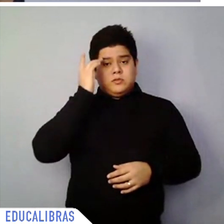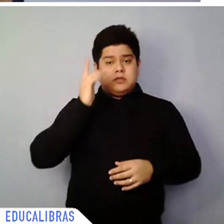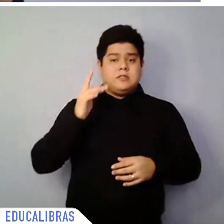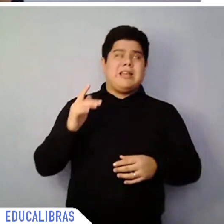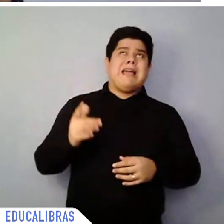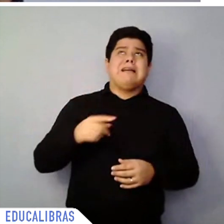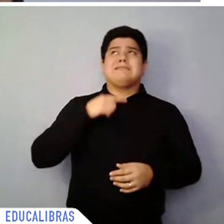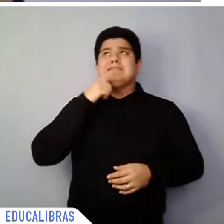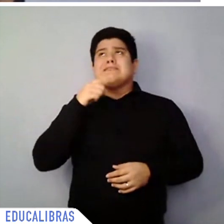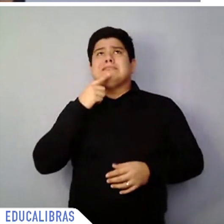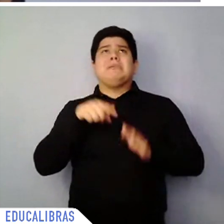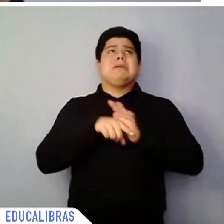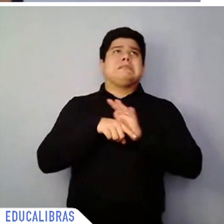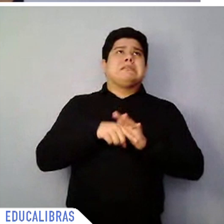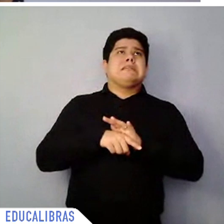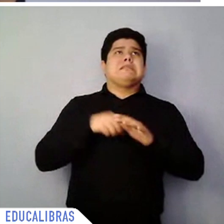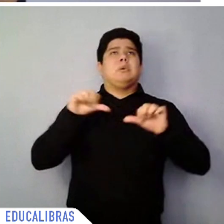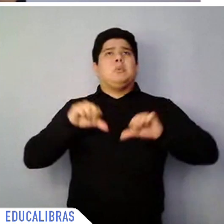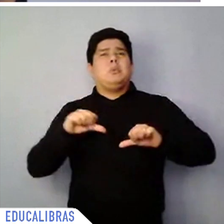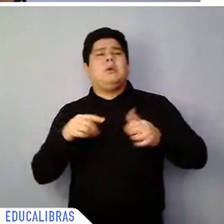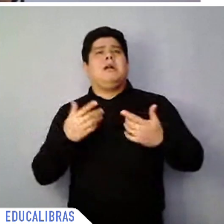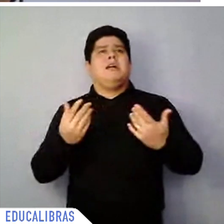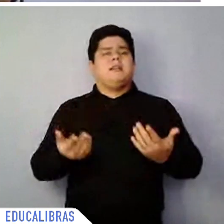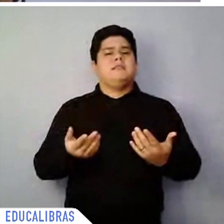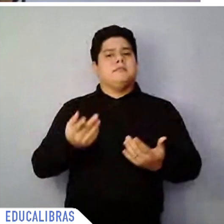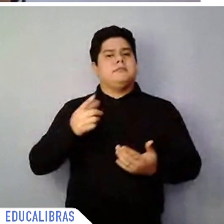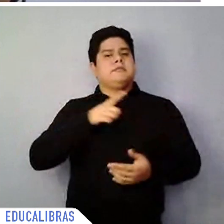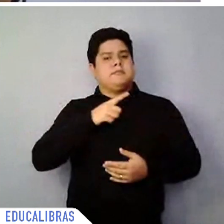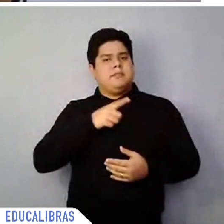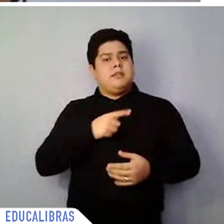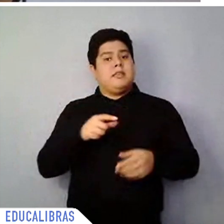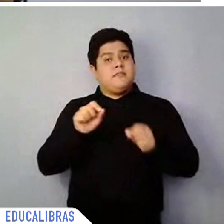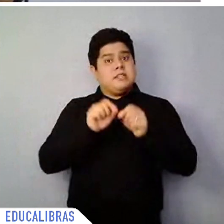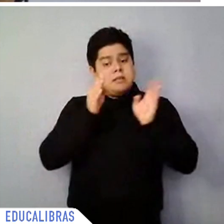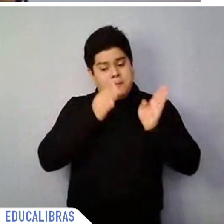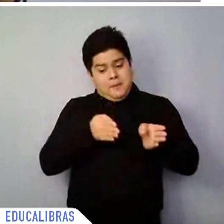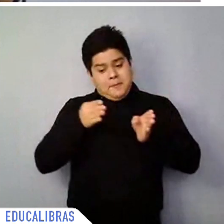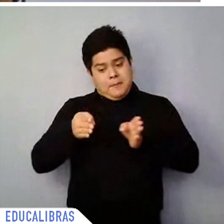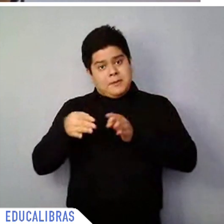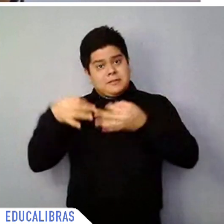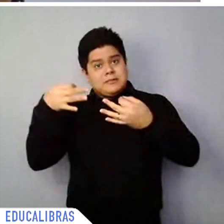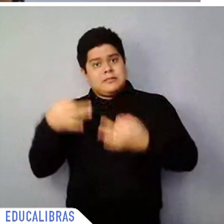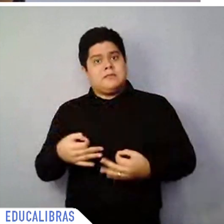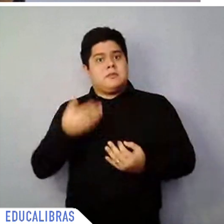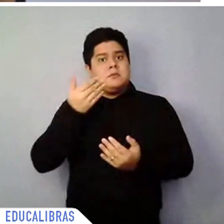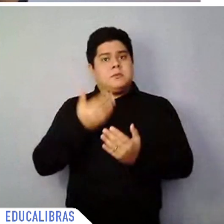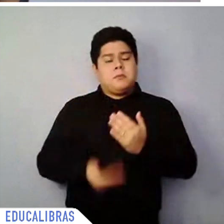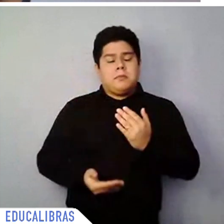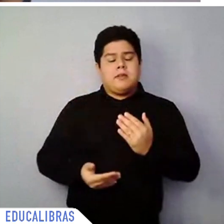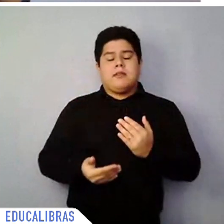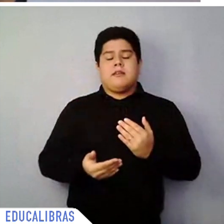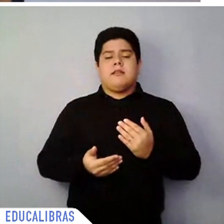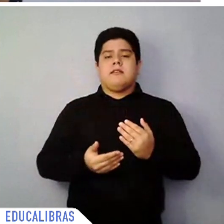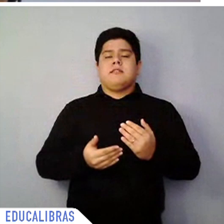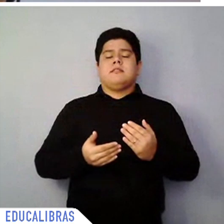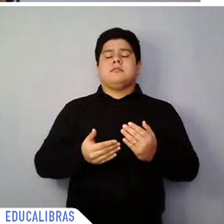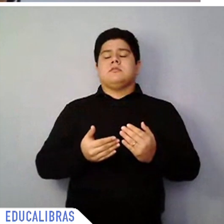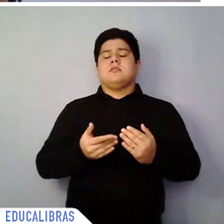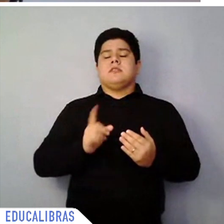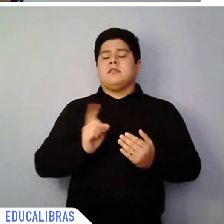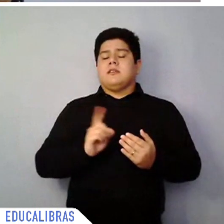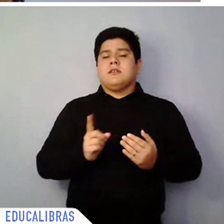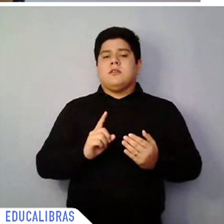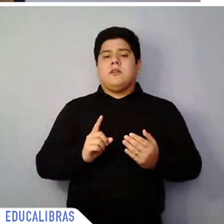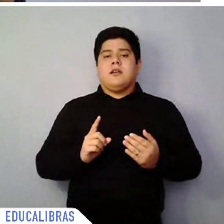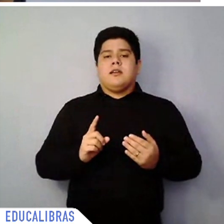this for a longer time. And then we will avoid listening to something less, oh, science doesn't work, science